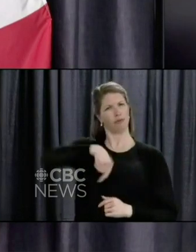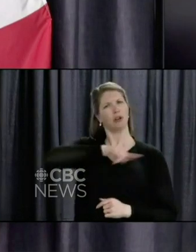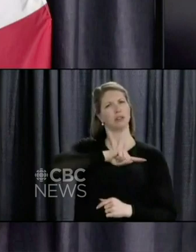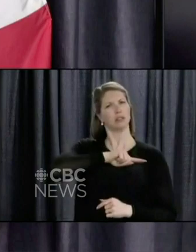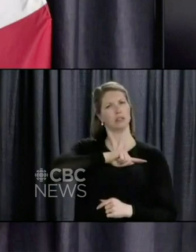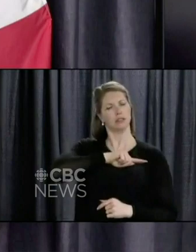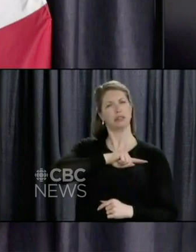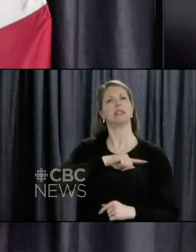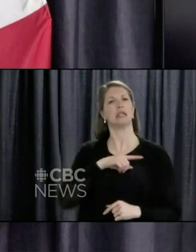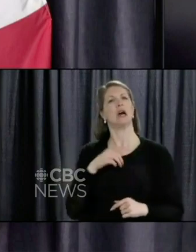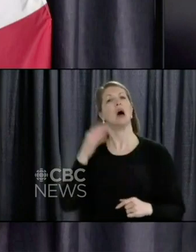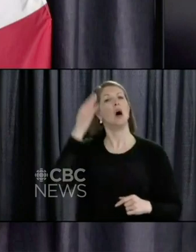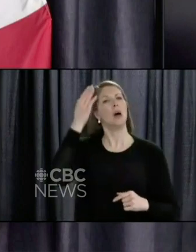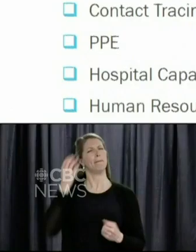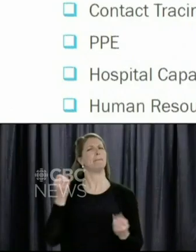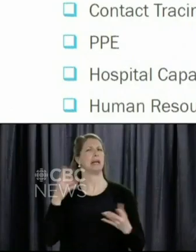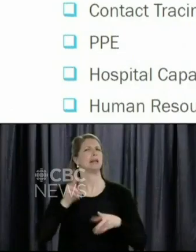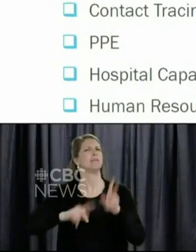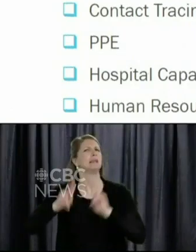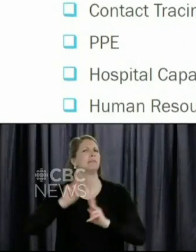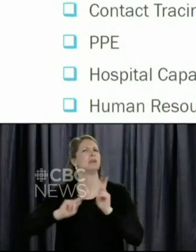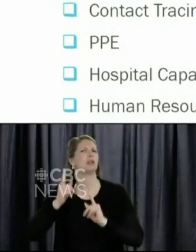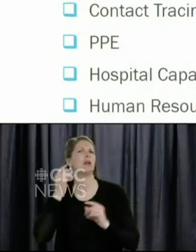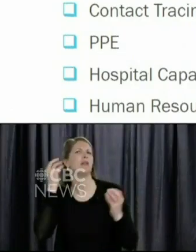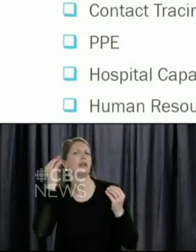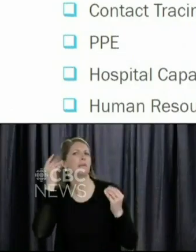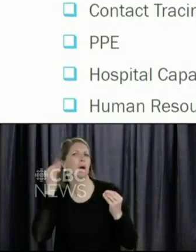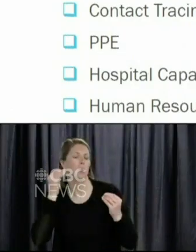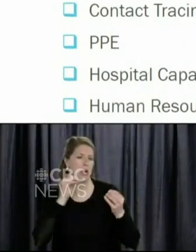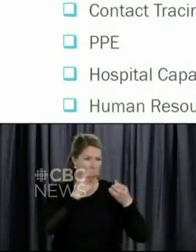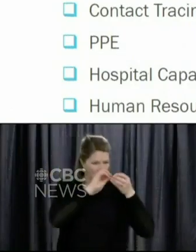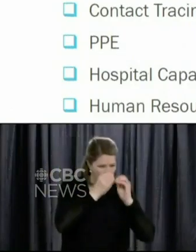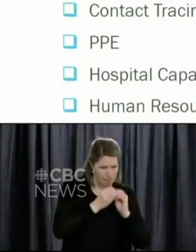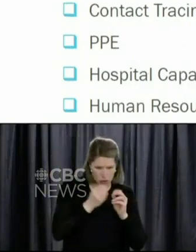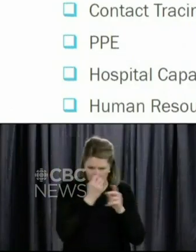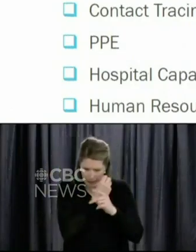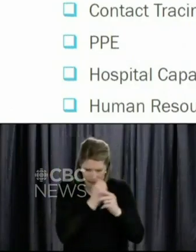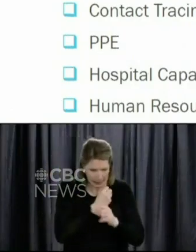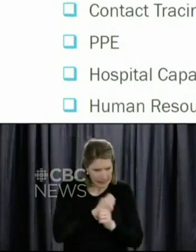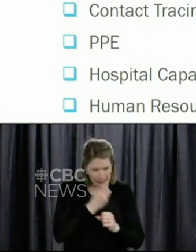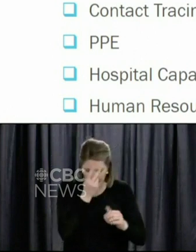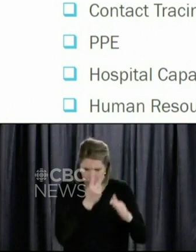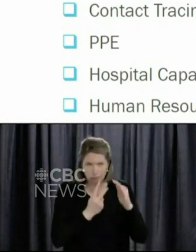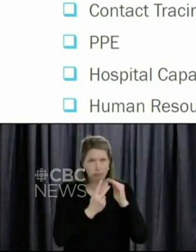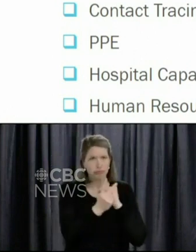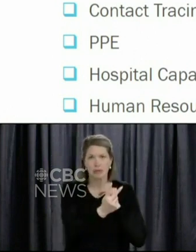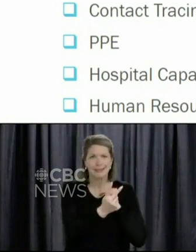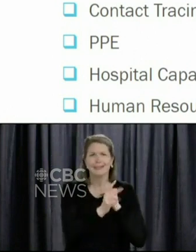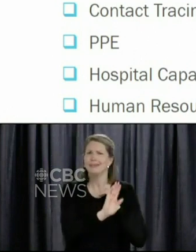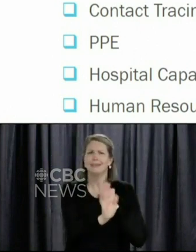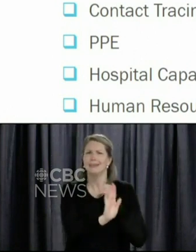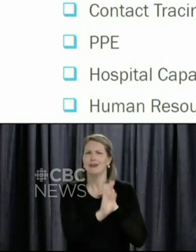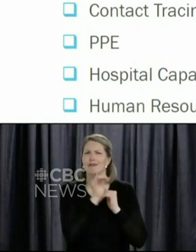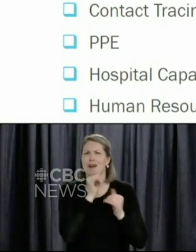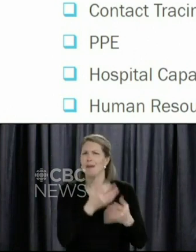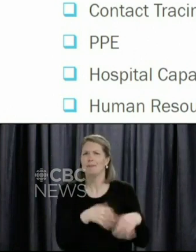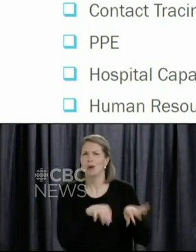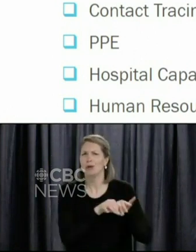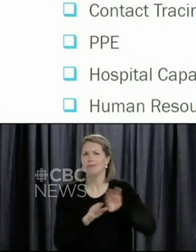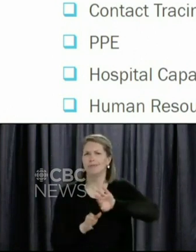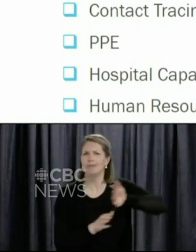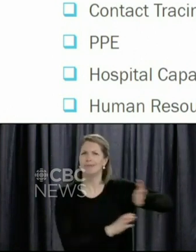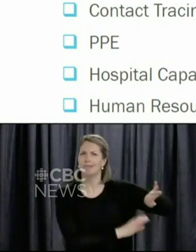our readiness, it's not actually about the numbers, because the virus is going to persist, it's going to be here for a while, whether it's imported